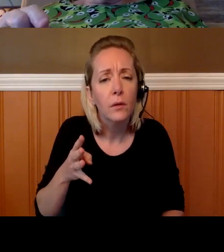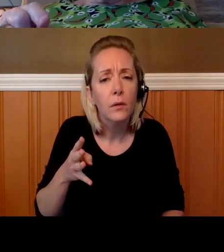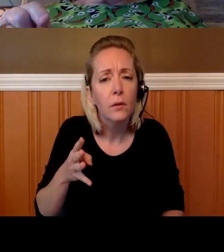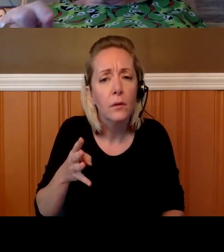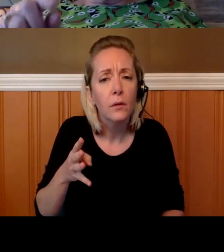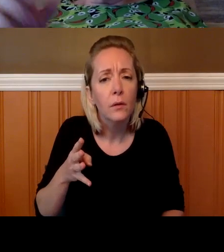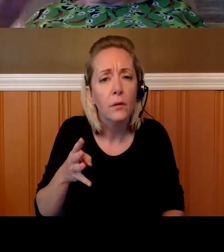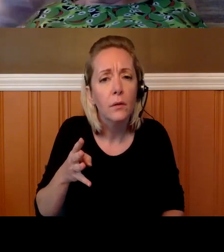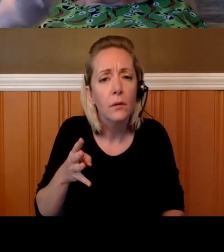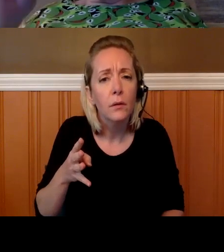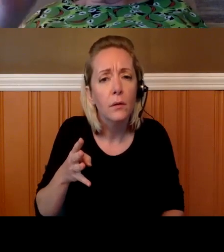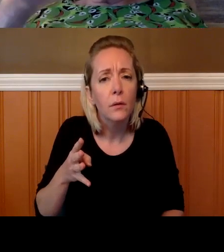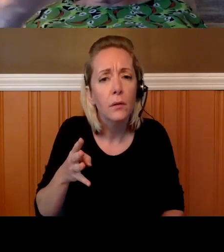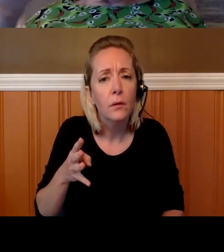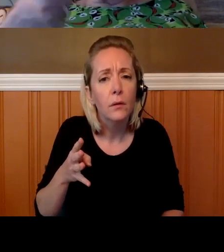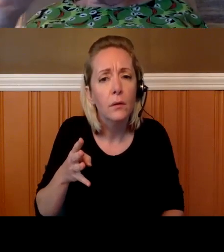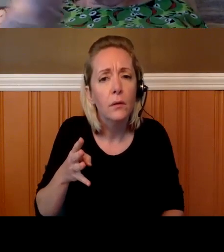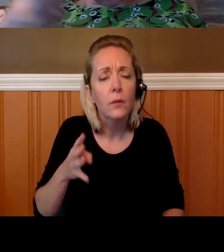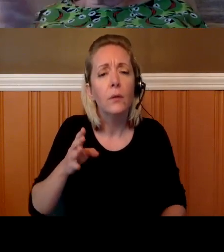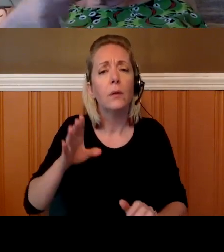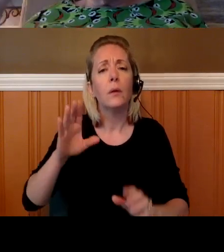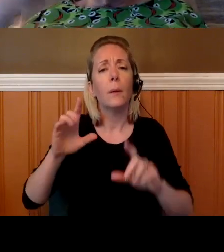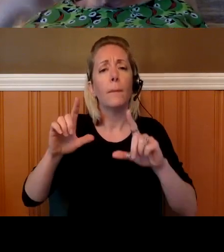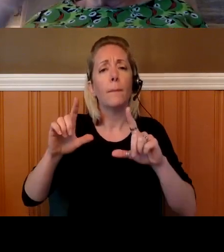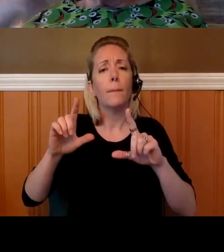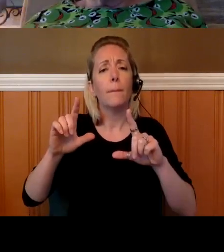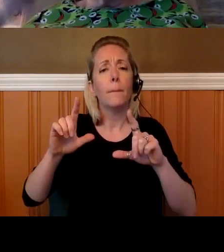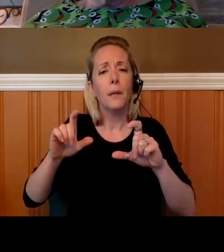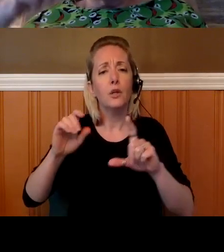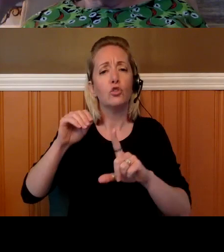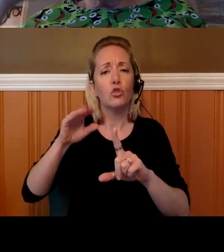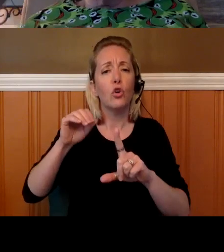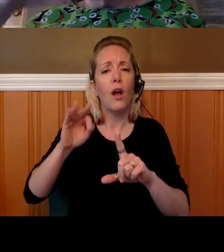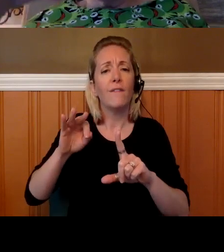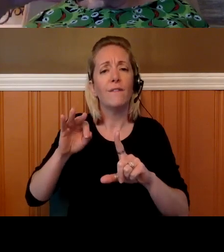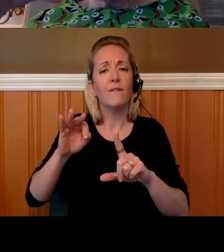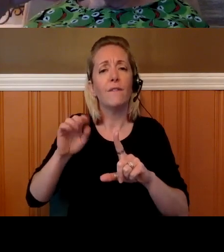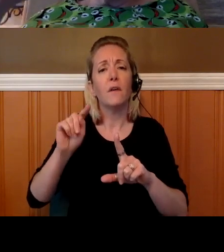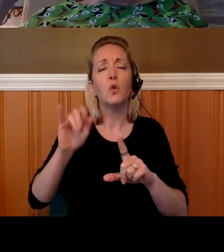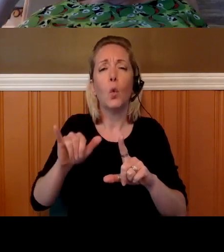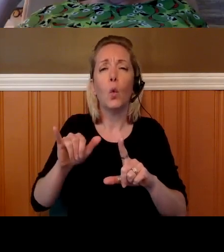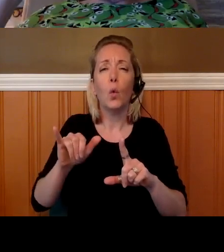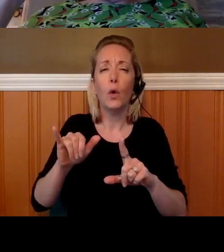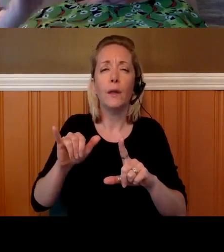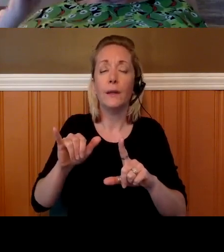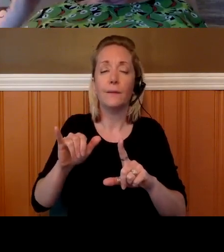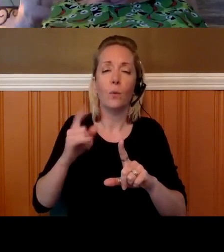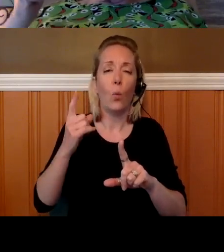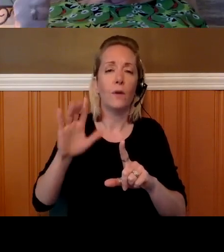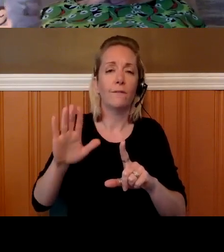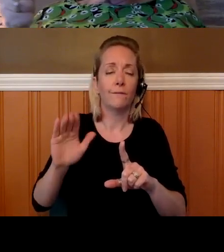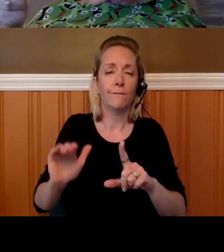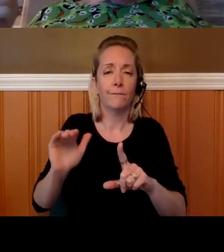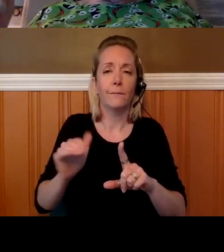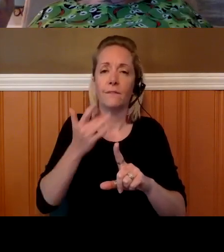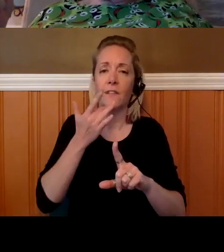a toy that's round and you kind of shake it and it's got little balls in it. The kid really loved to play with that. So this